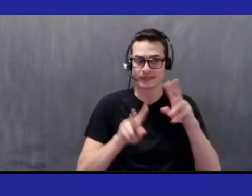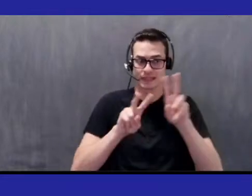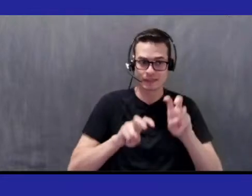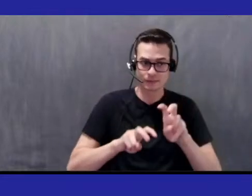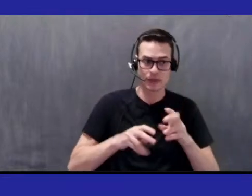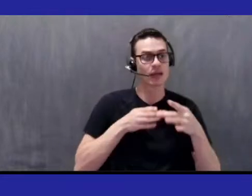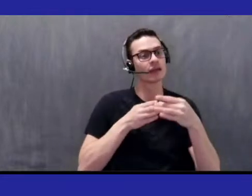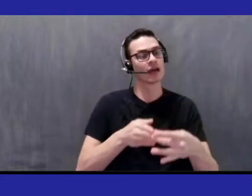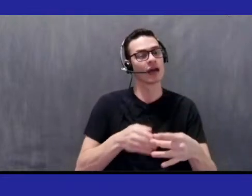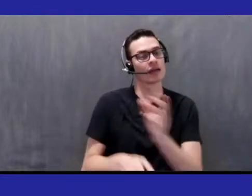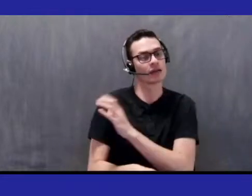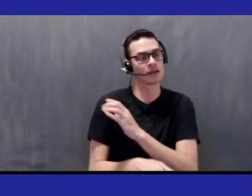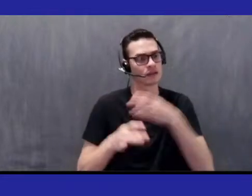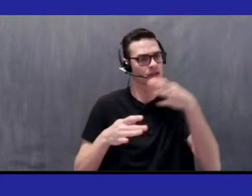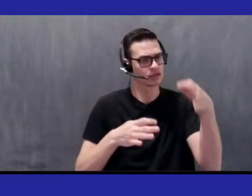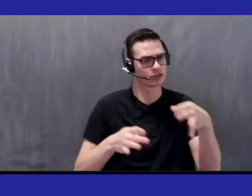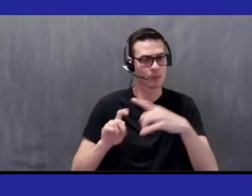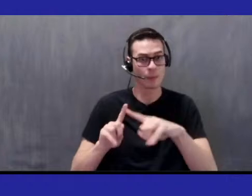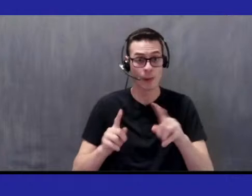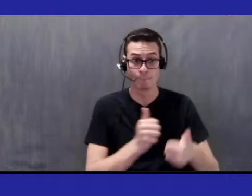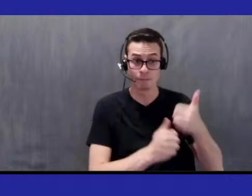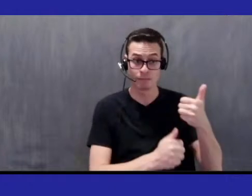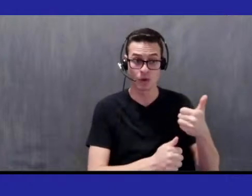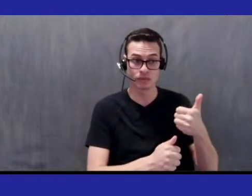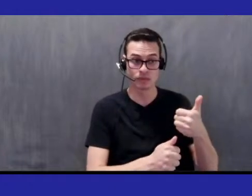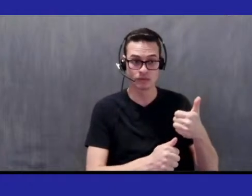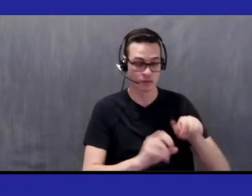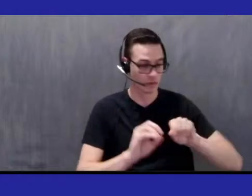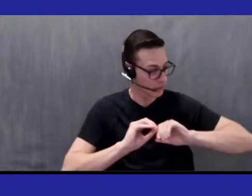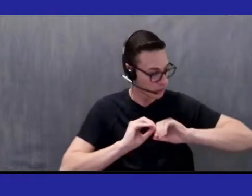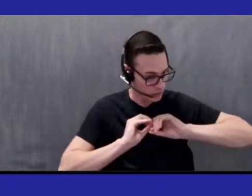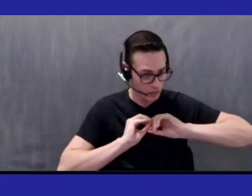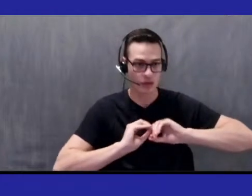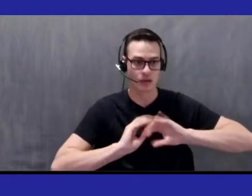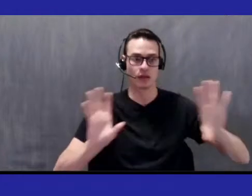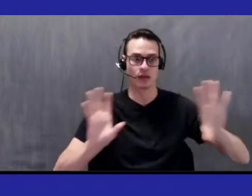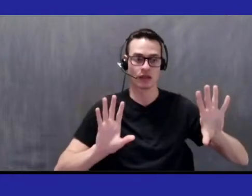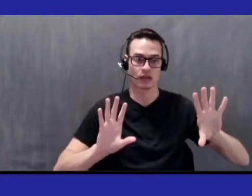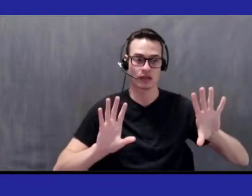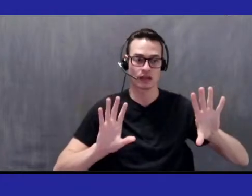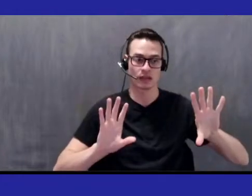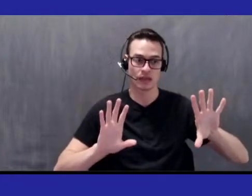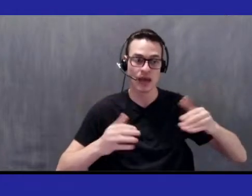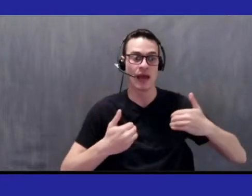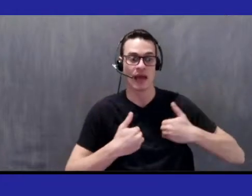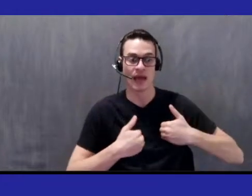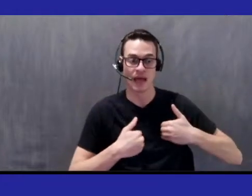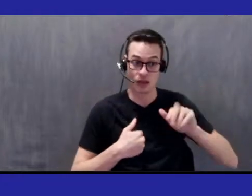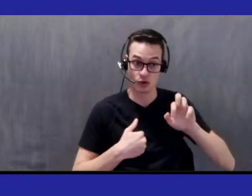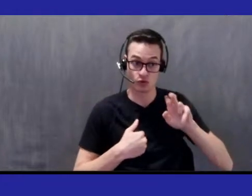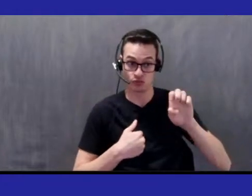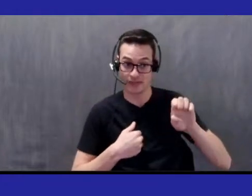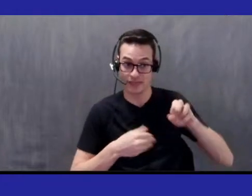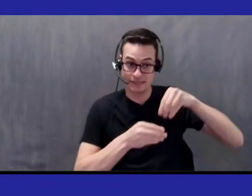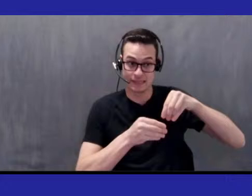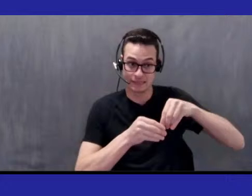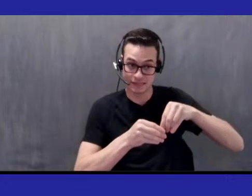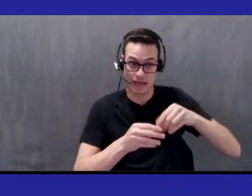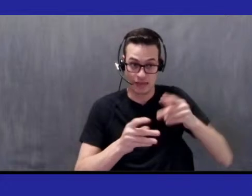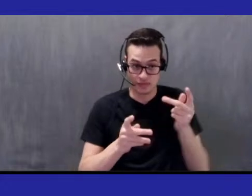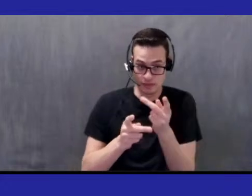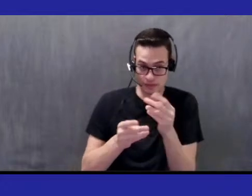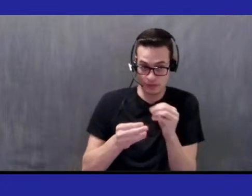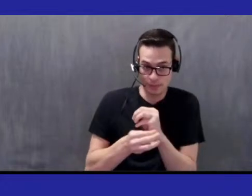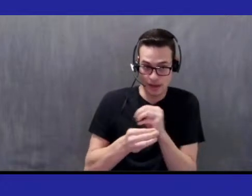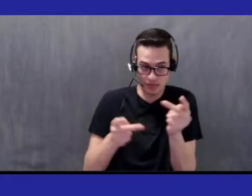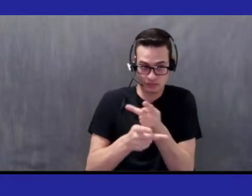many of these clinical algorithms had explicit race variables. So race was actually baked into the algorithm itself. And the